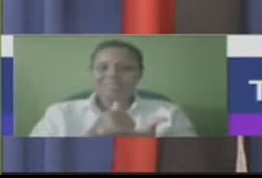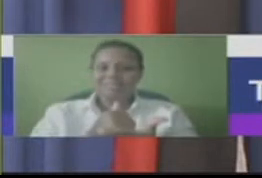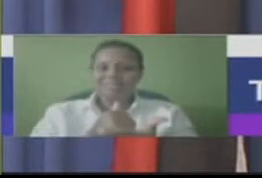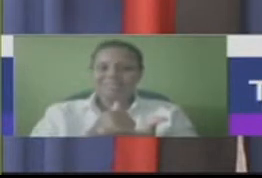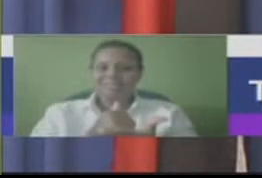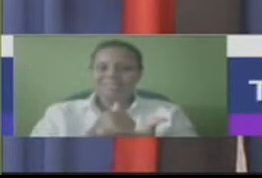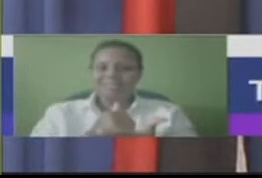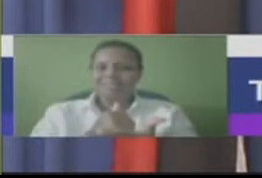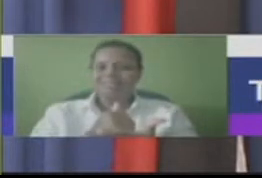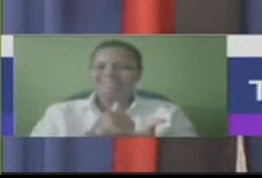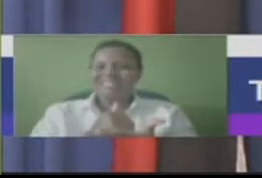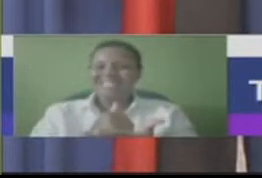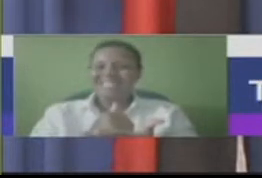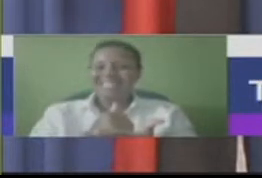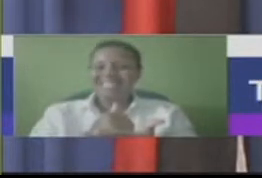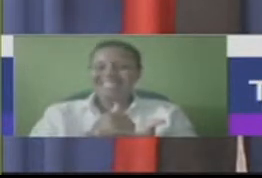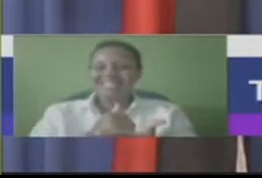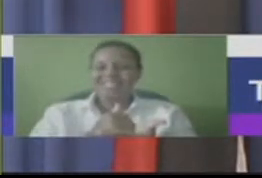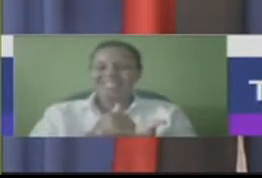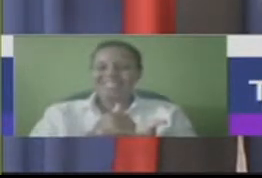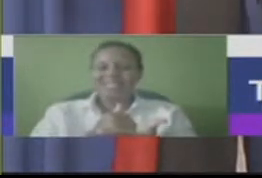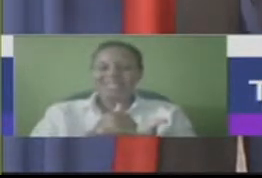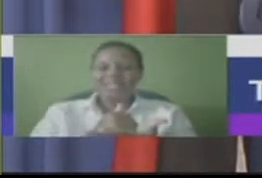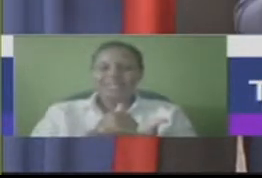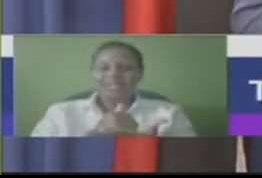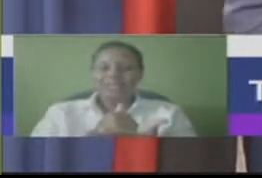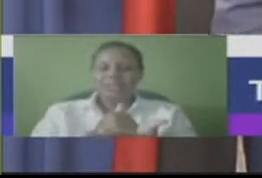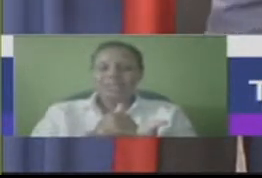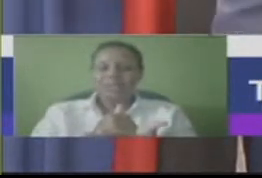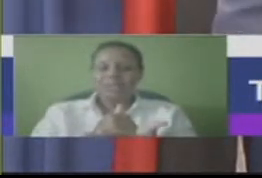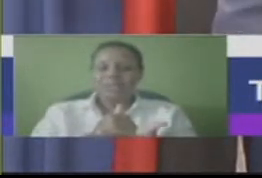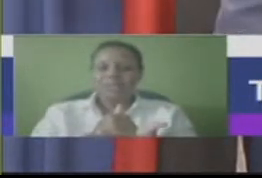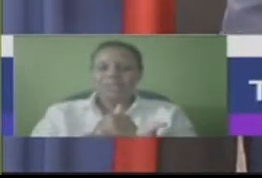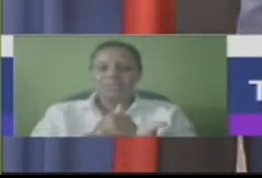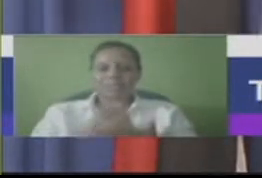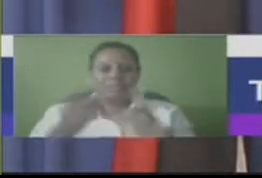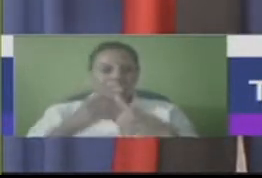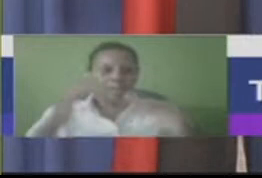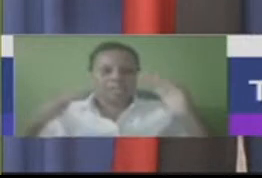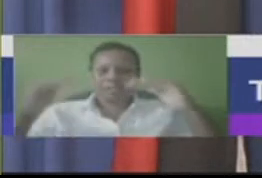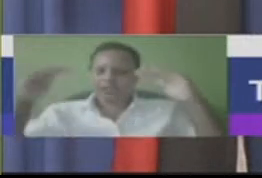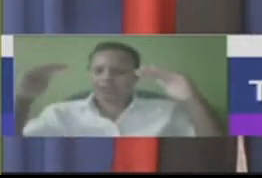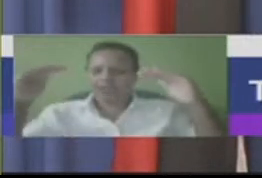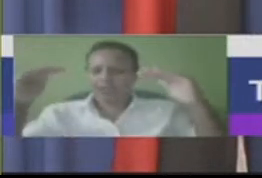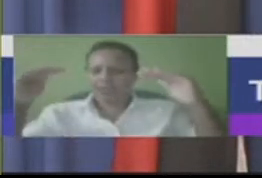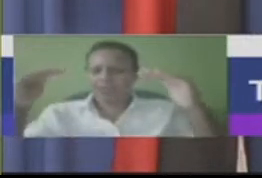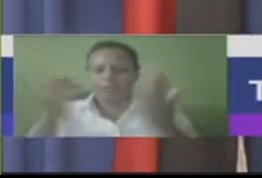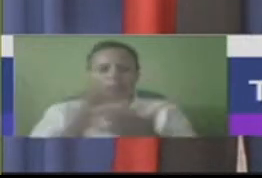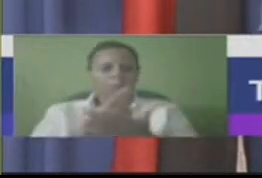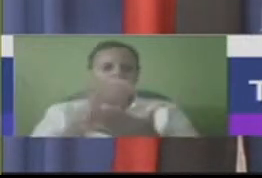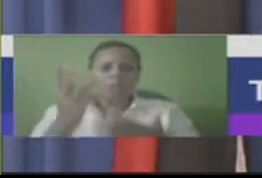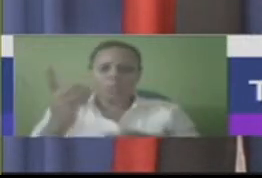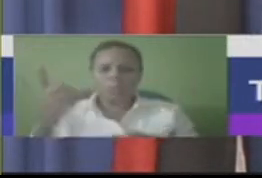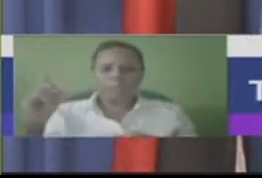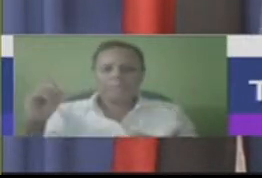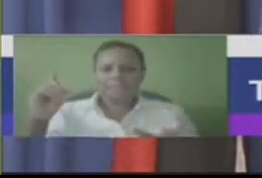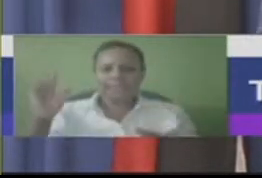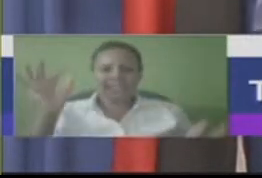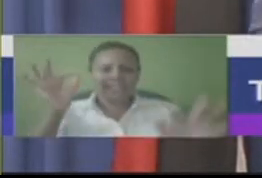answered internationally from this building a few weeks ago, the question was whether, in fact, we